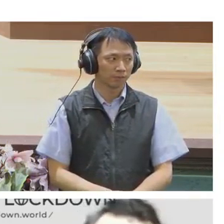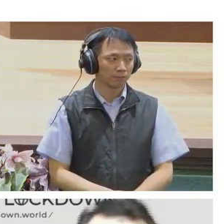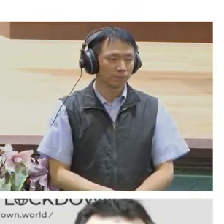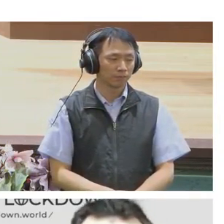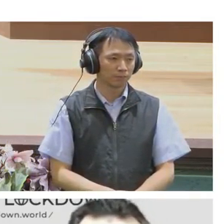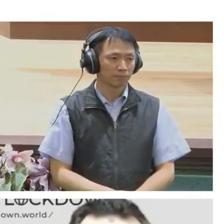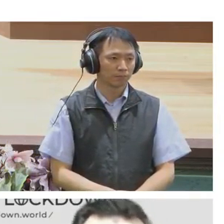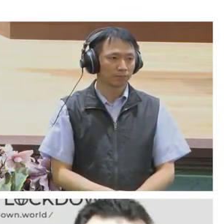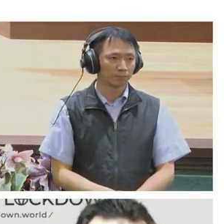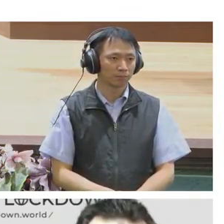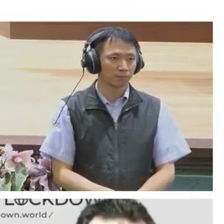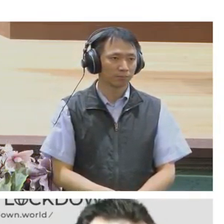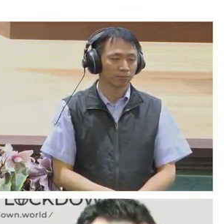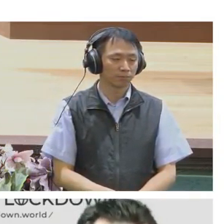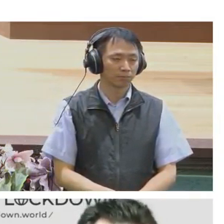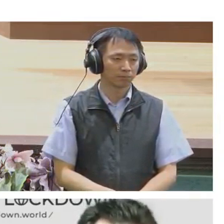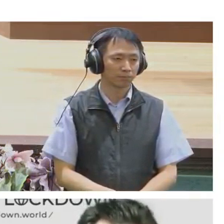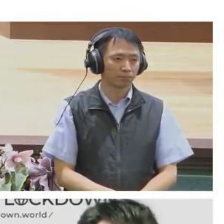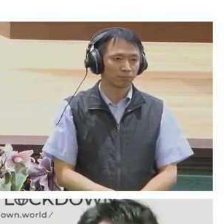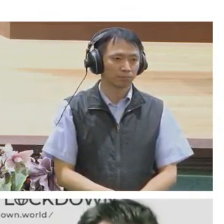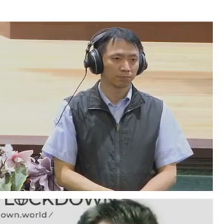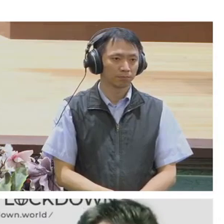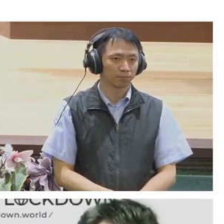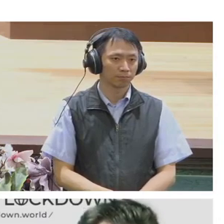we have